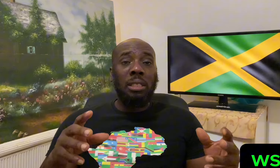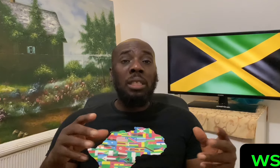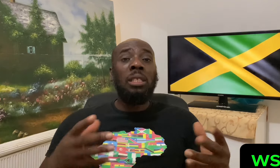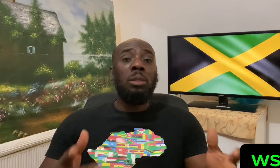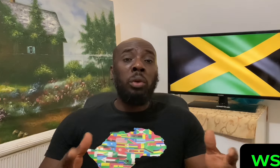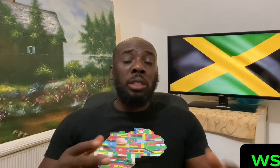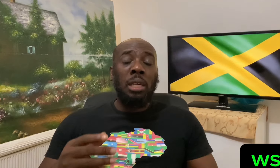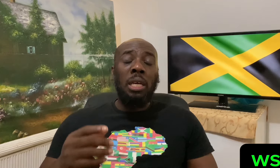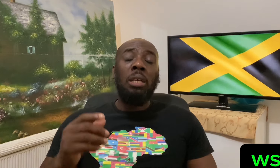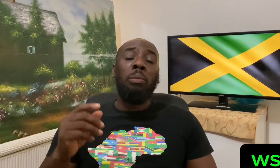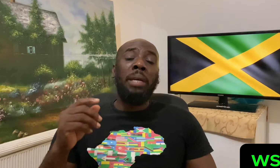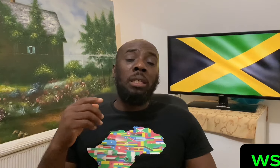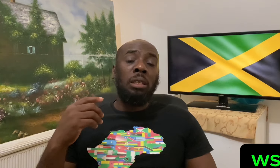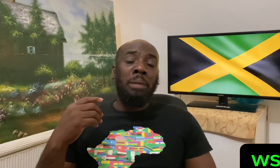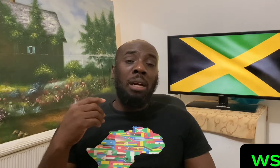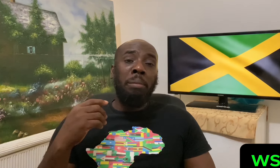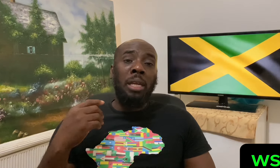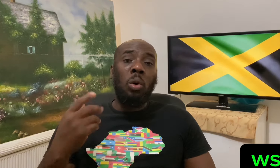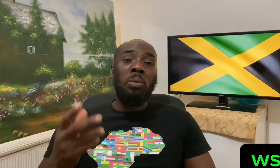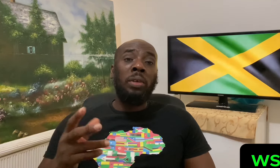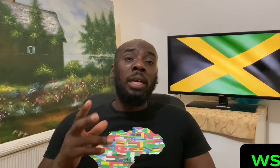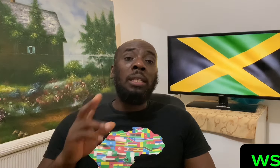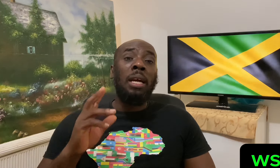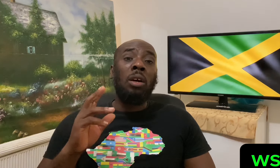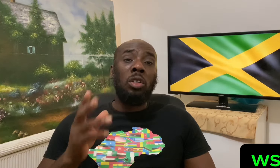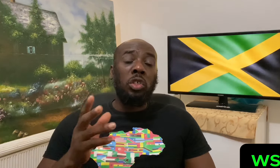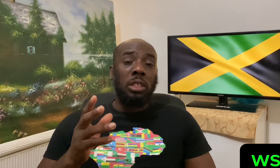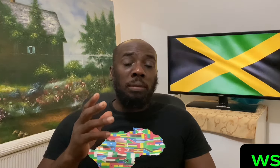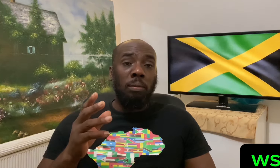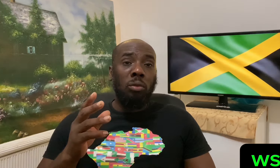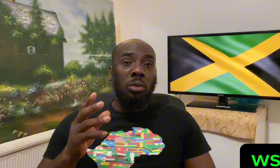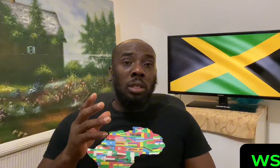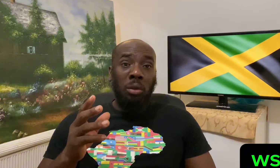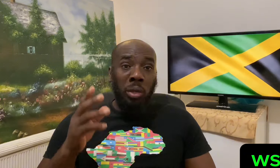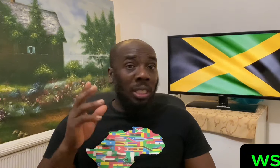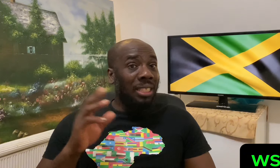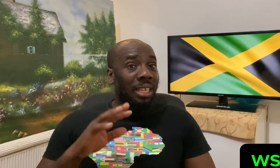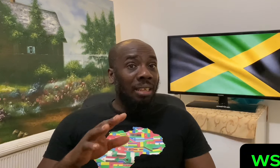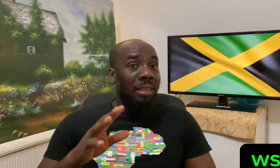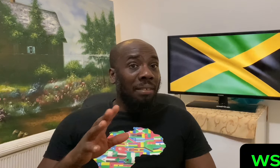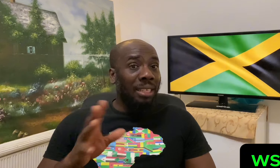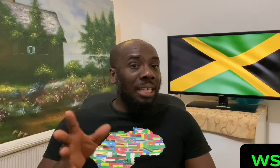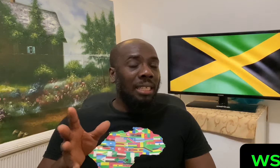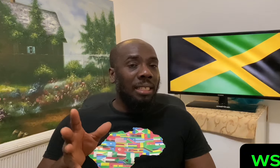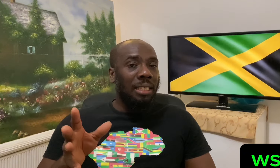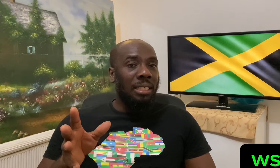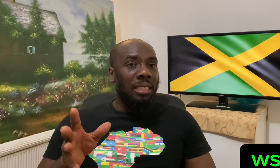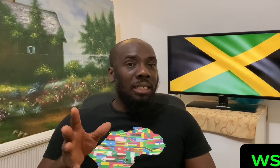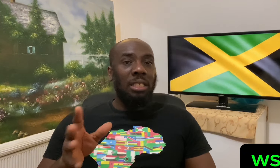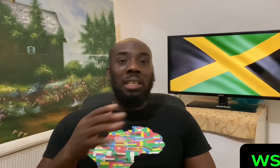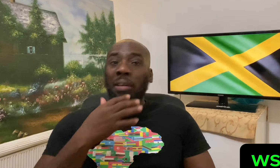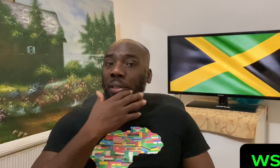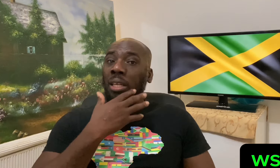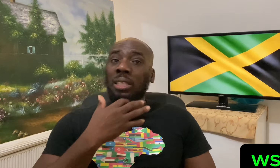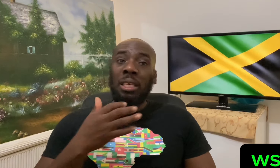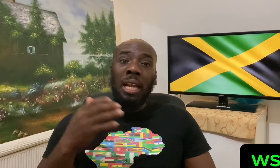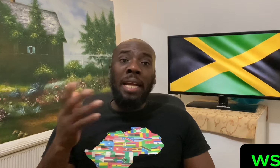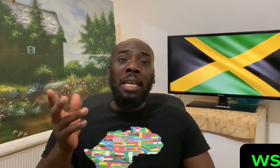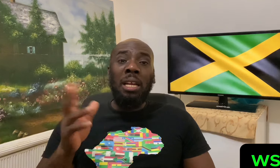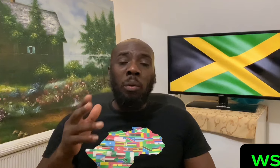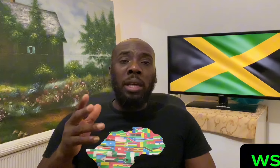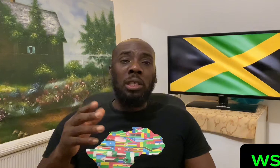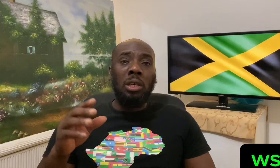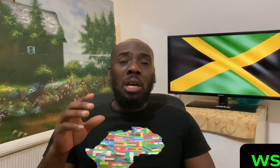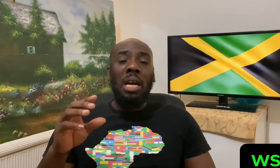he meant was, this is his words, he meant he's gonna build 1 million homes for the entire country, which he still never even did. So even though he